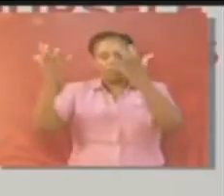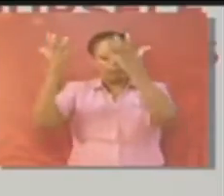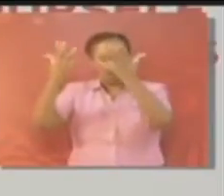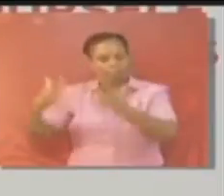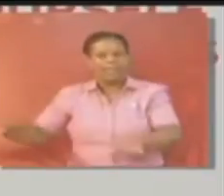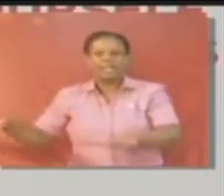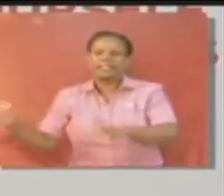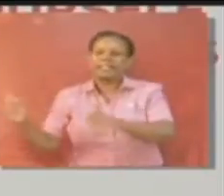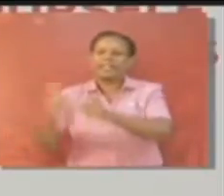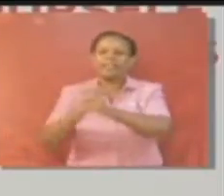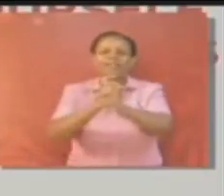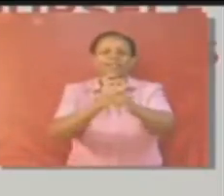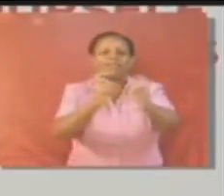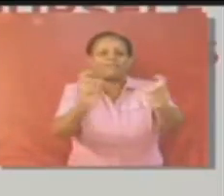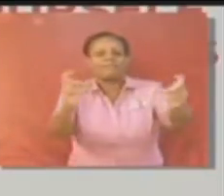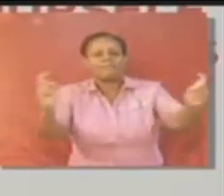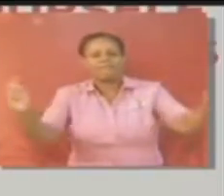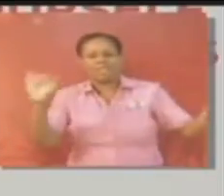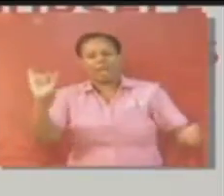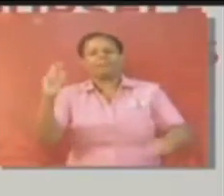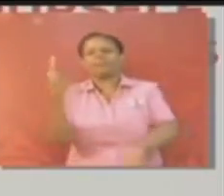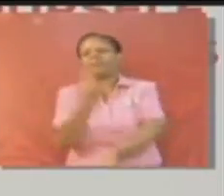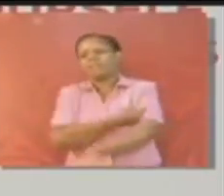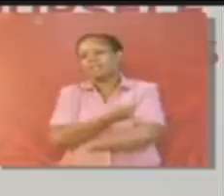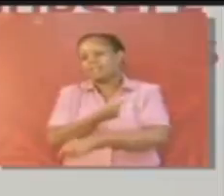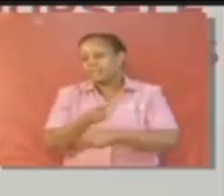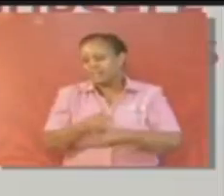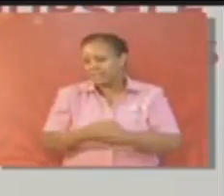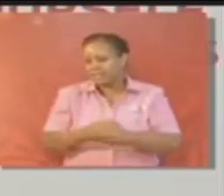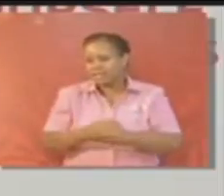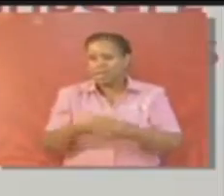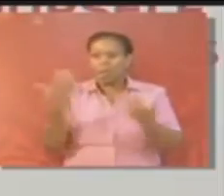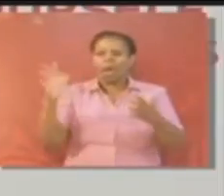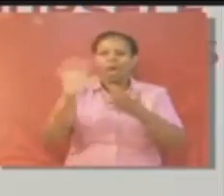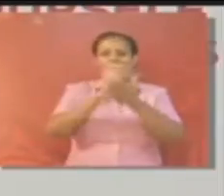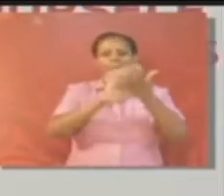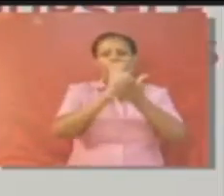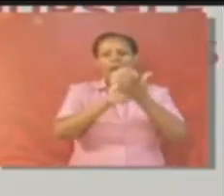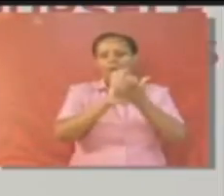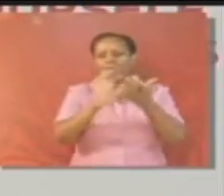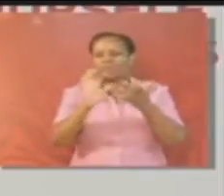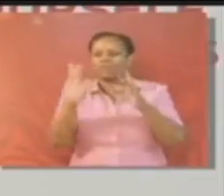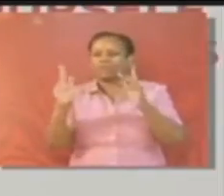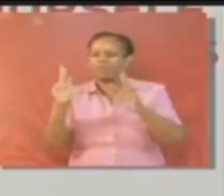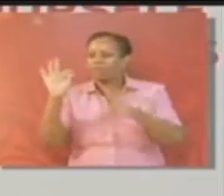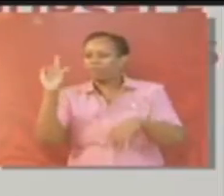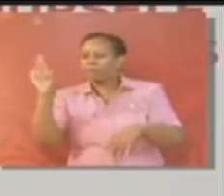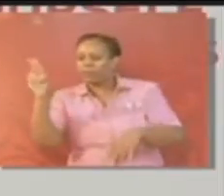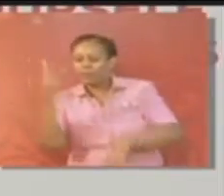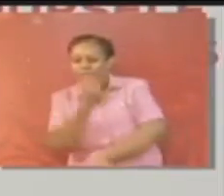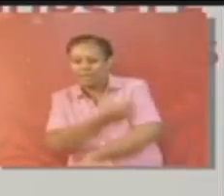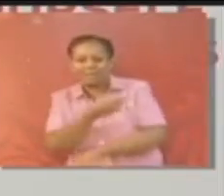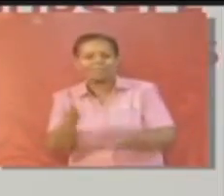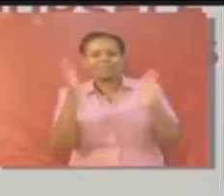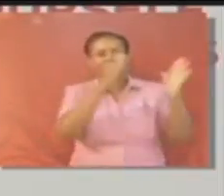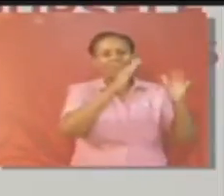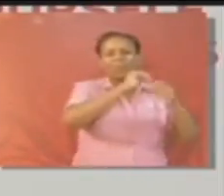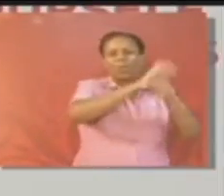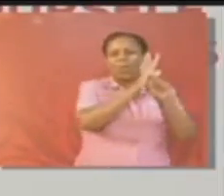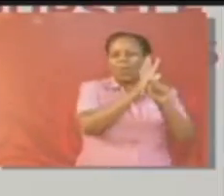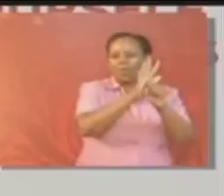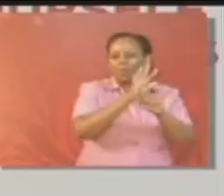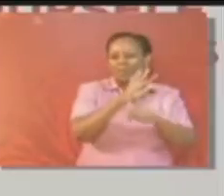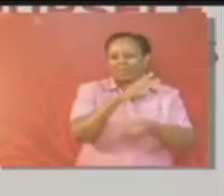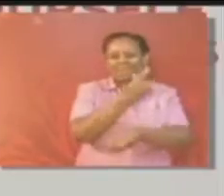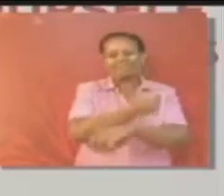time, 1 for influenza, 1 for COVID. So, Nadaline, thank you for the question. Message to the